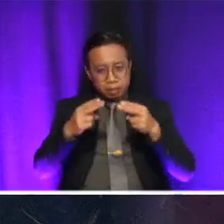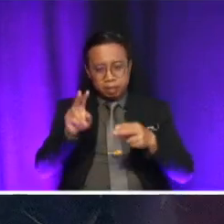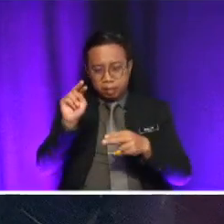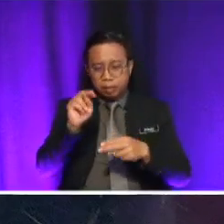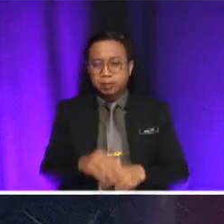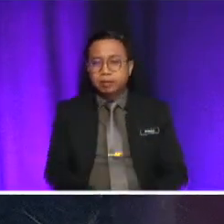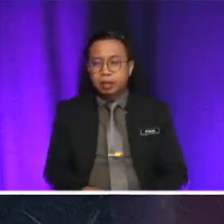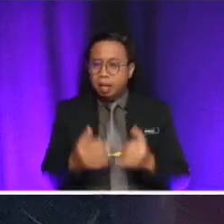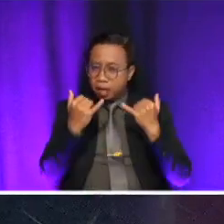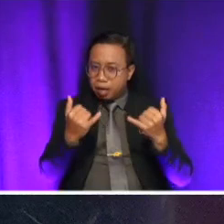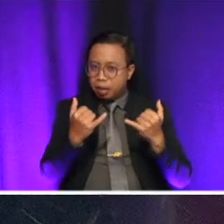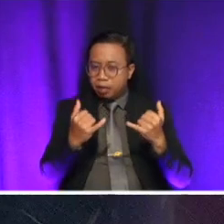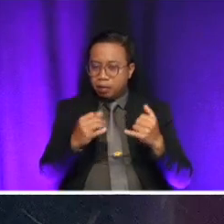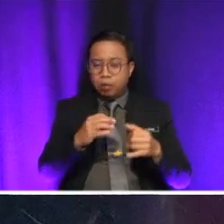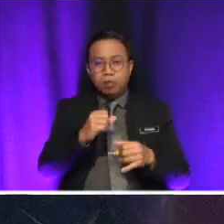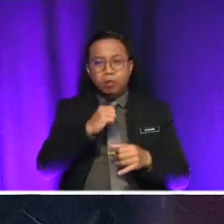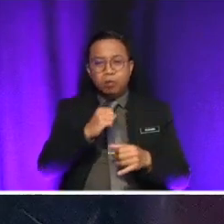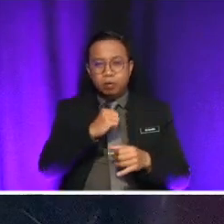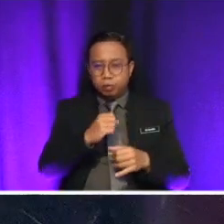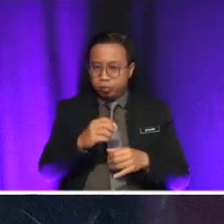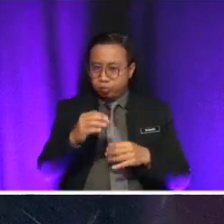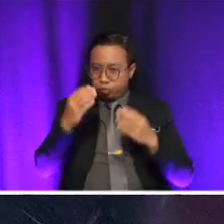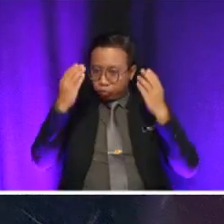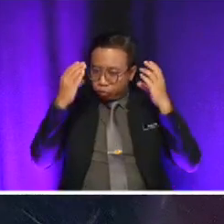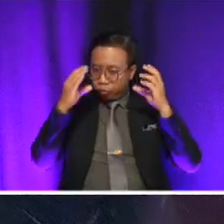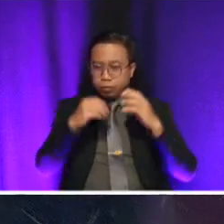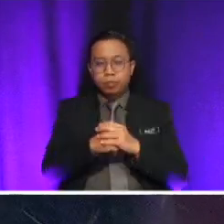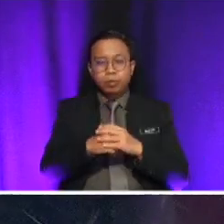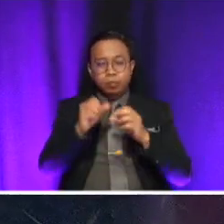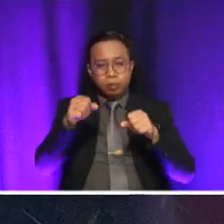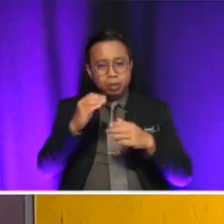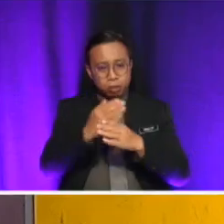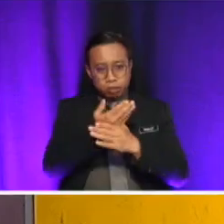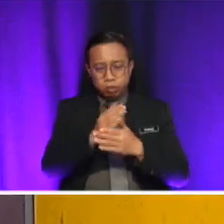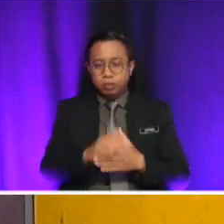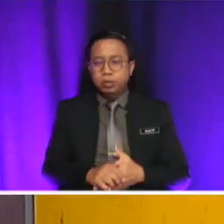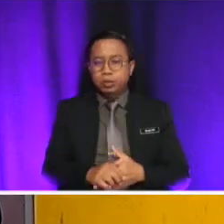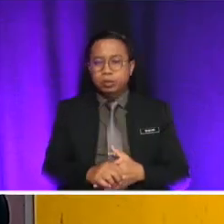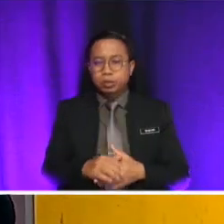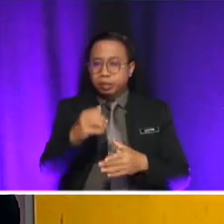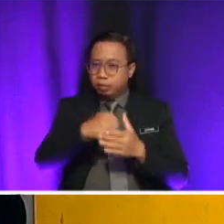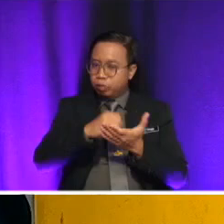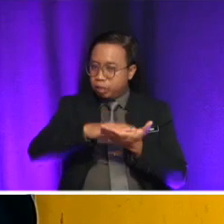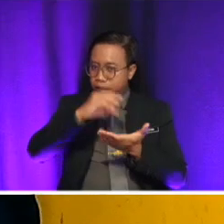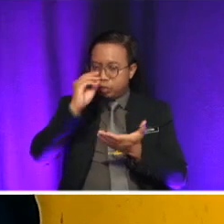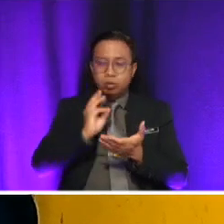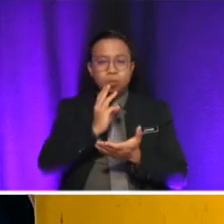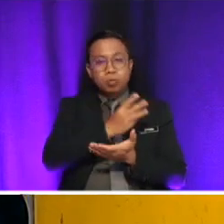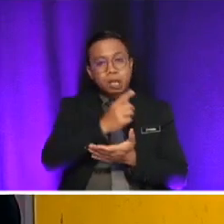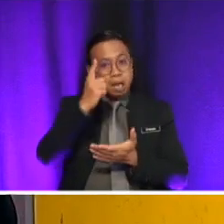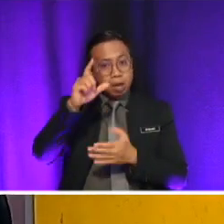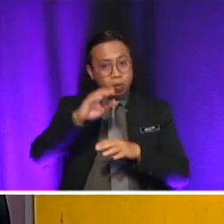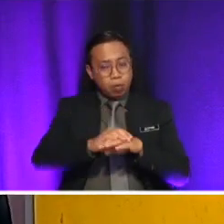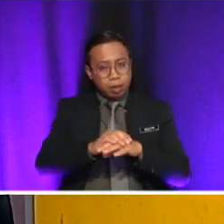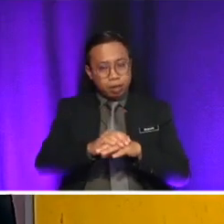All right, now for your own conclusion, perhaps you can share with us. All right, so in today's lesson, we looked at Powered